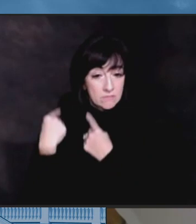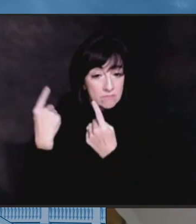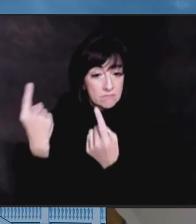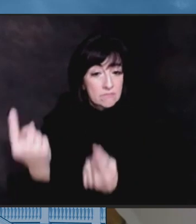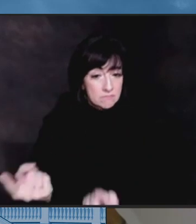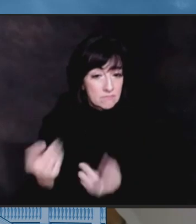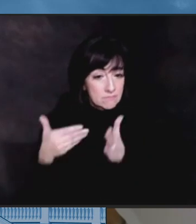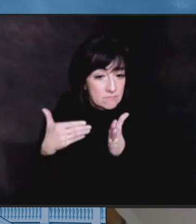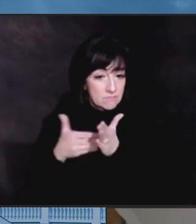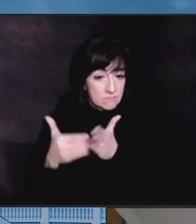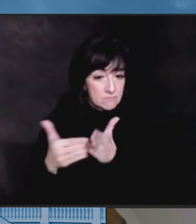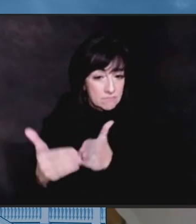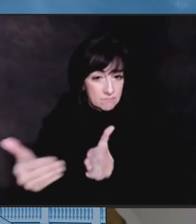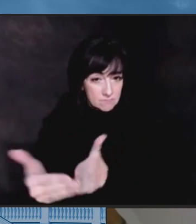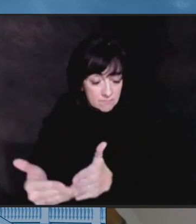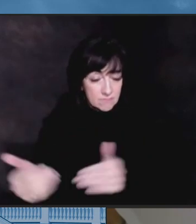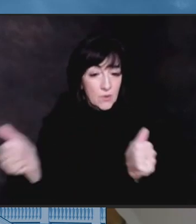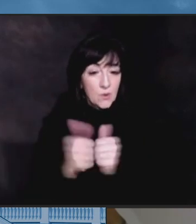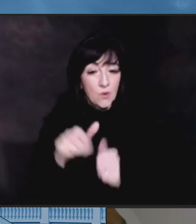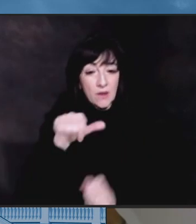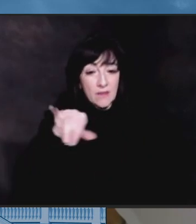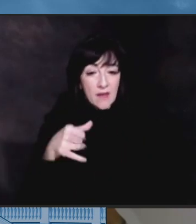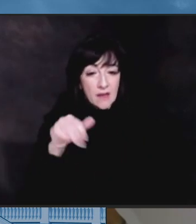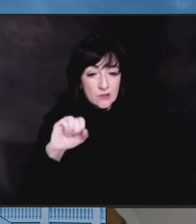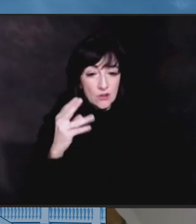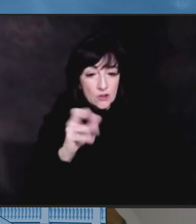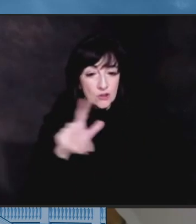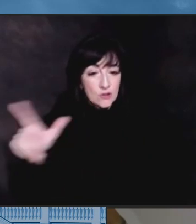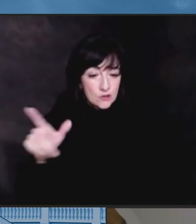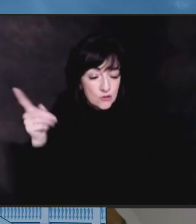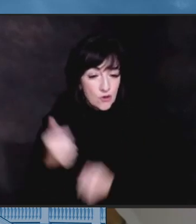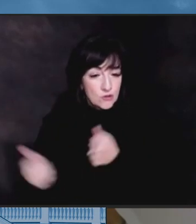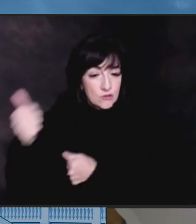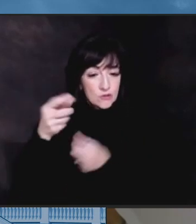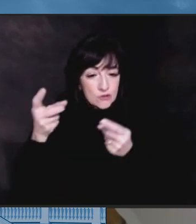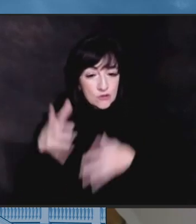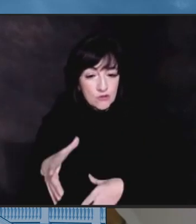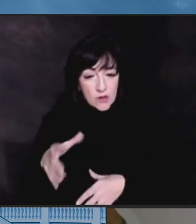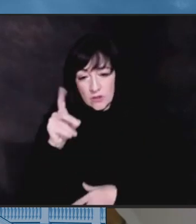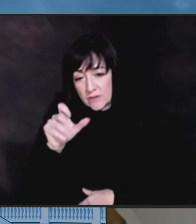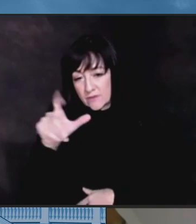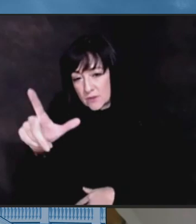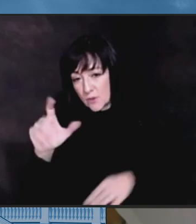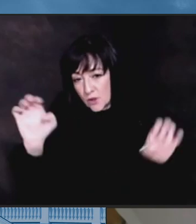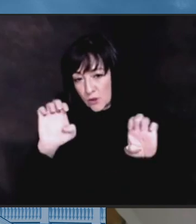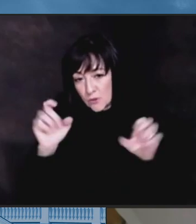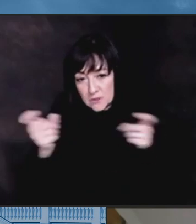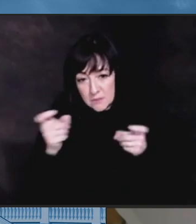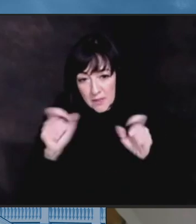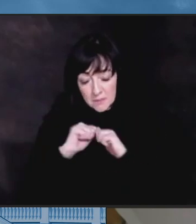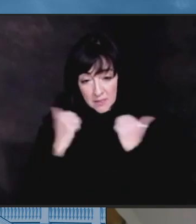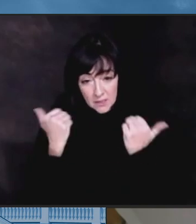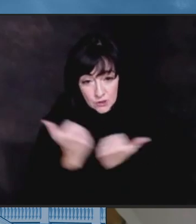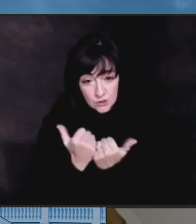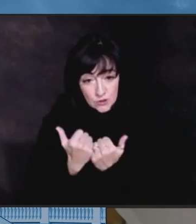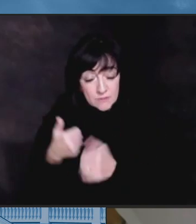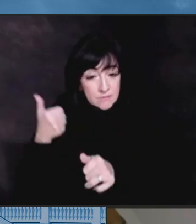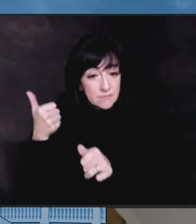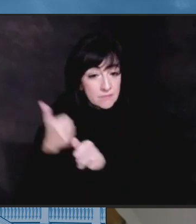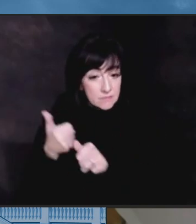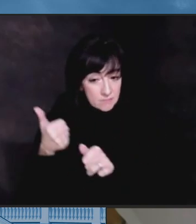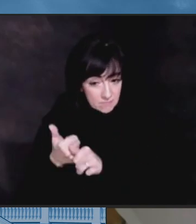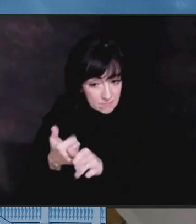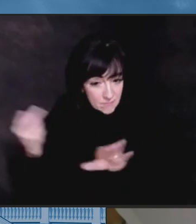as well as Schall, who's the director of the Delaware Emergency Management Agency. He's been on the bench the